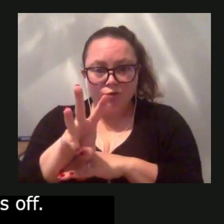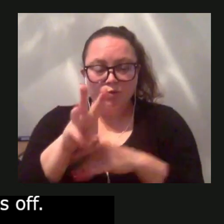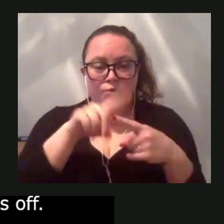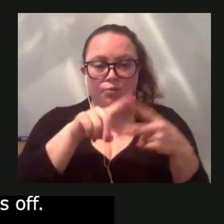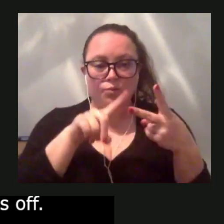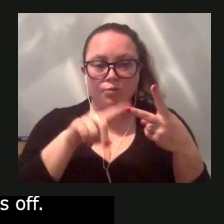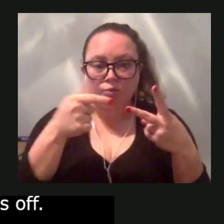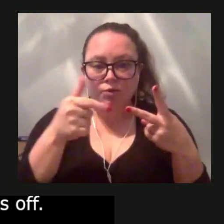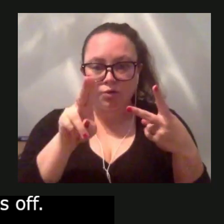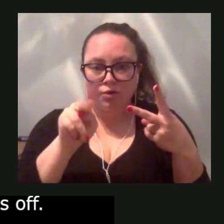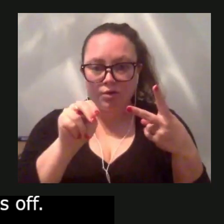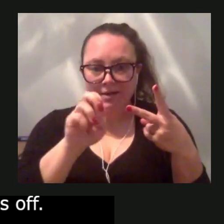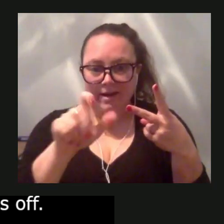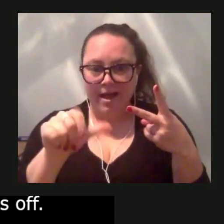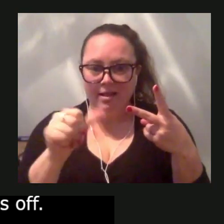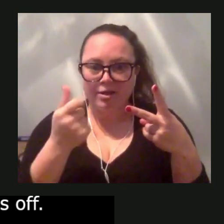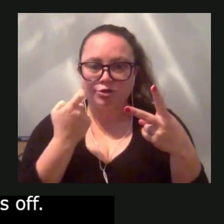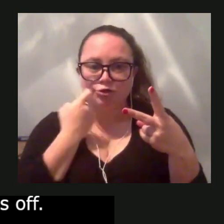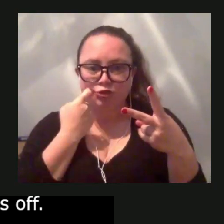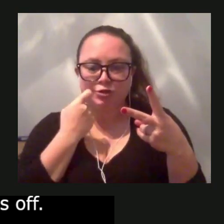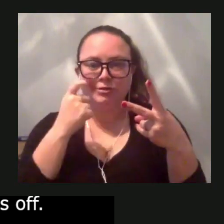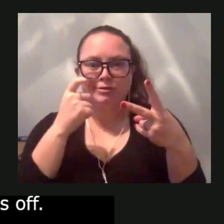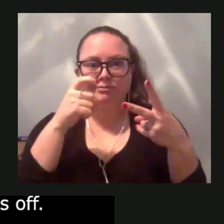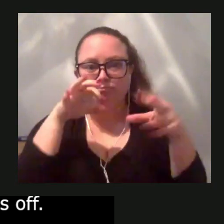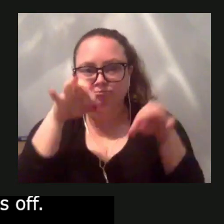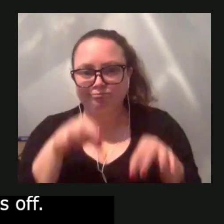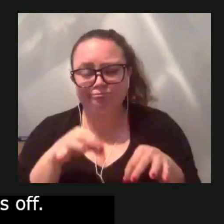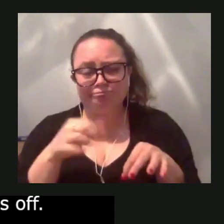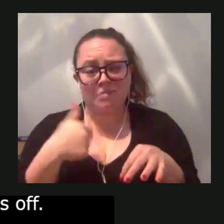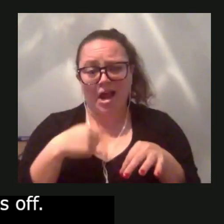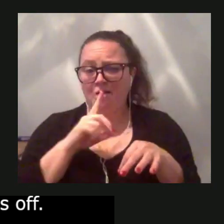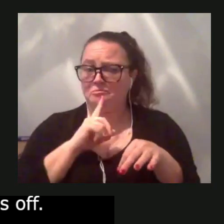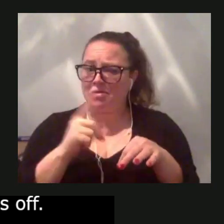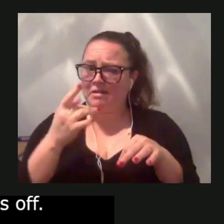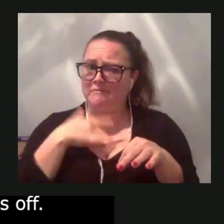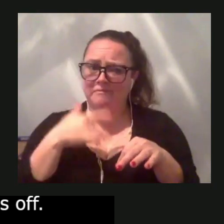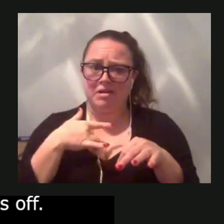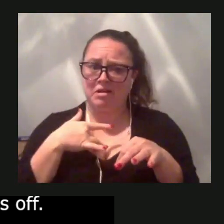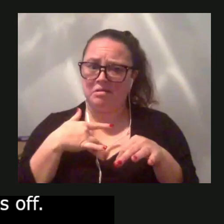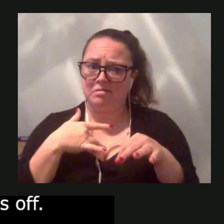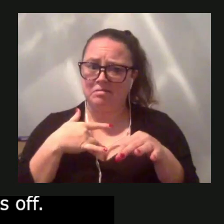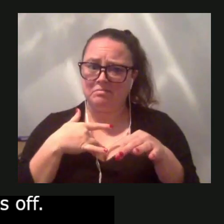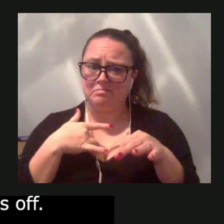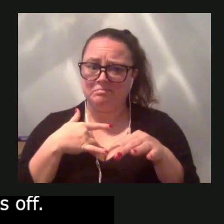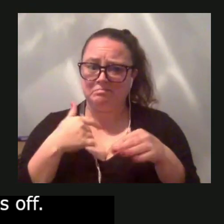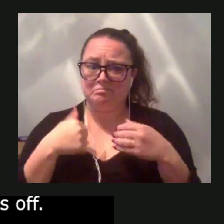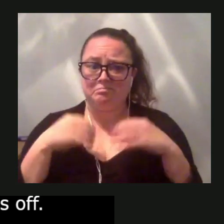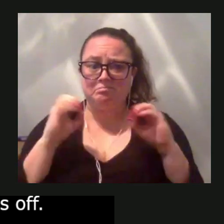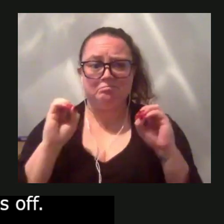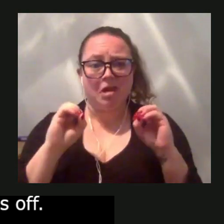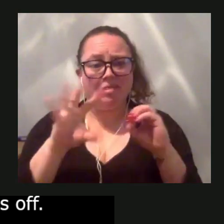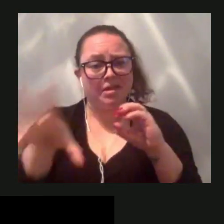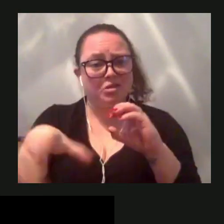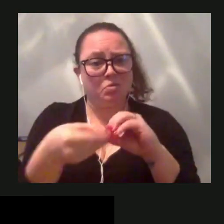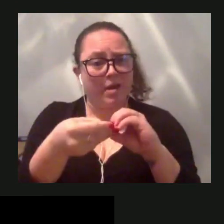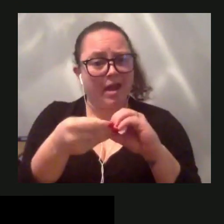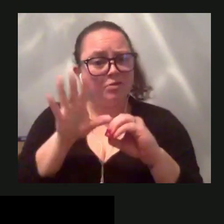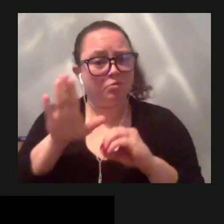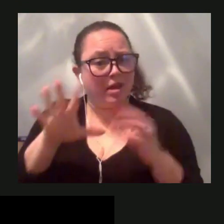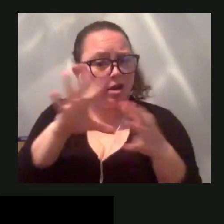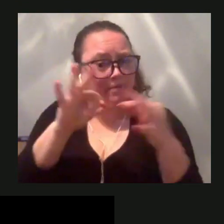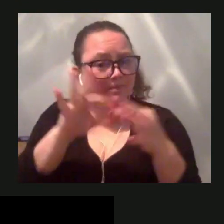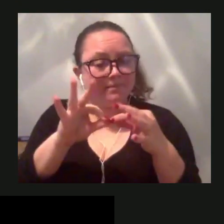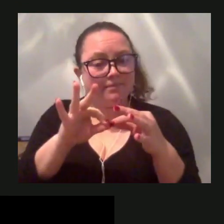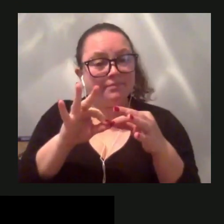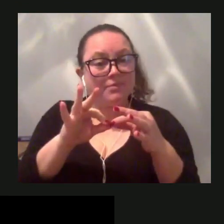out, there is nothing for me to add to the discussion for now. Just a quick reminder